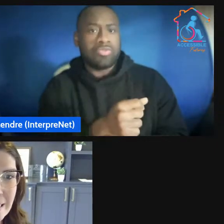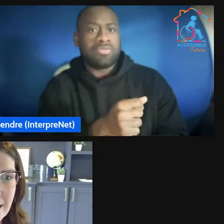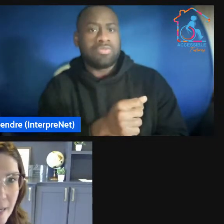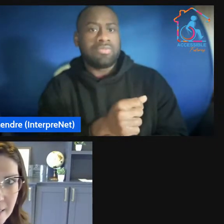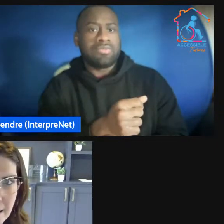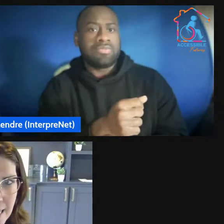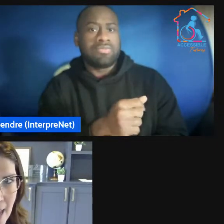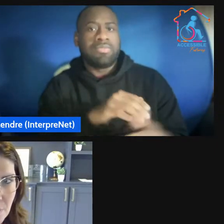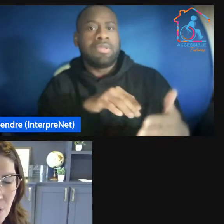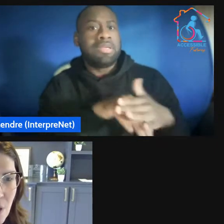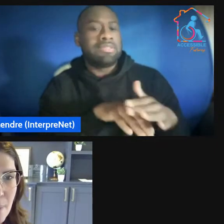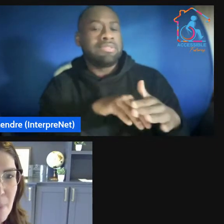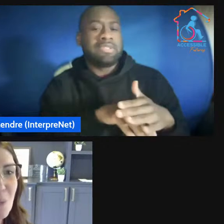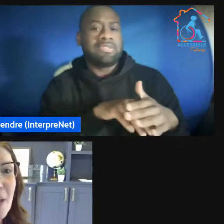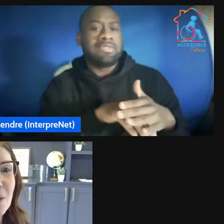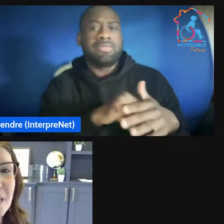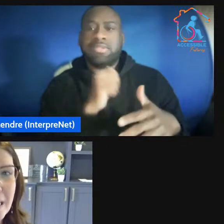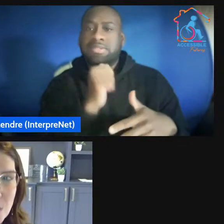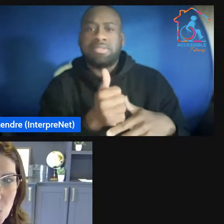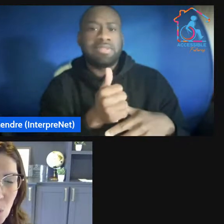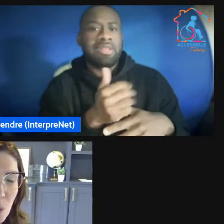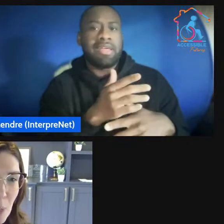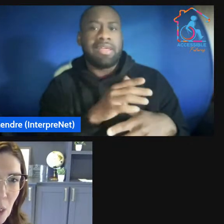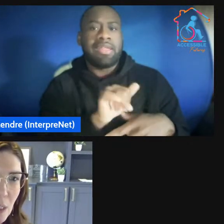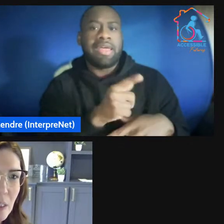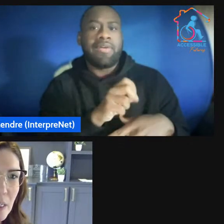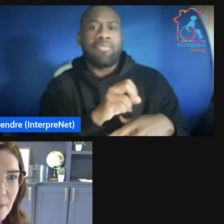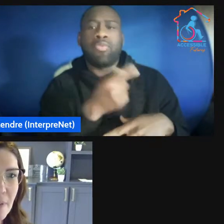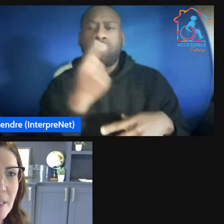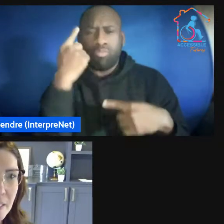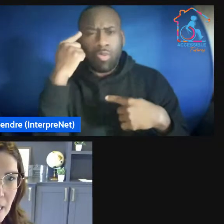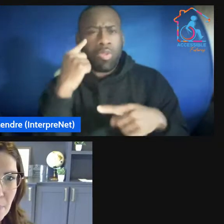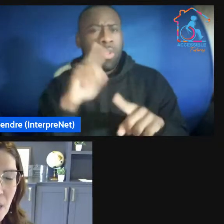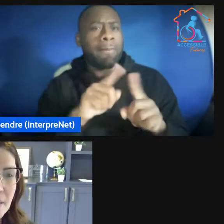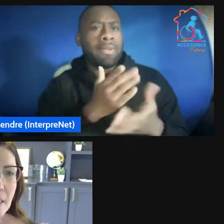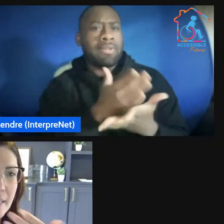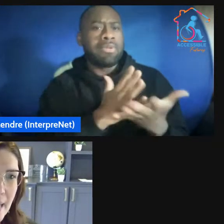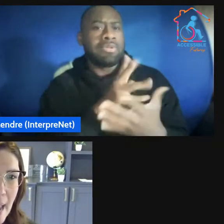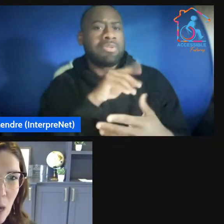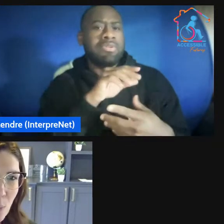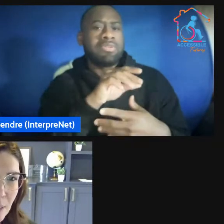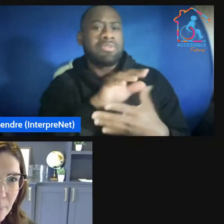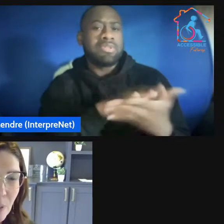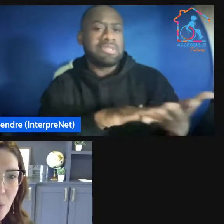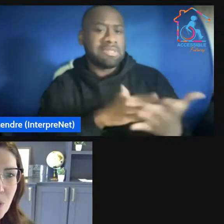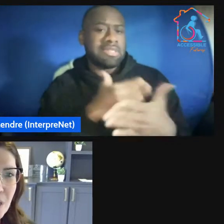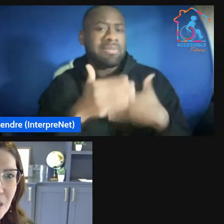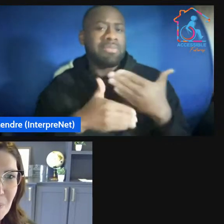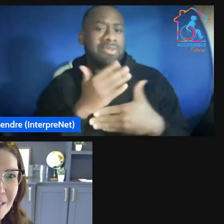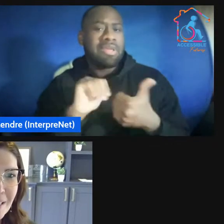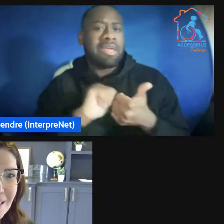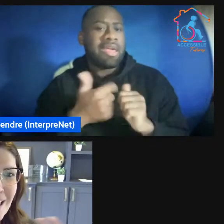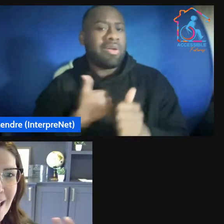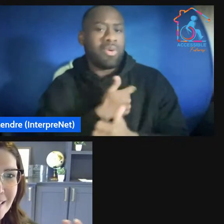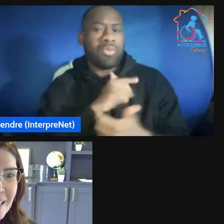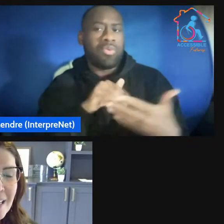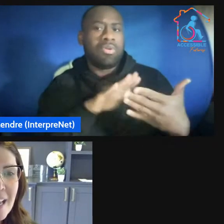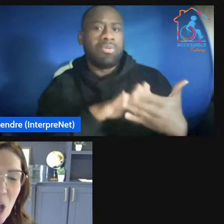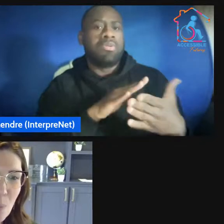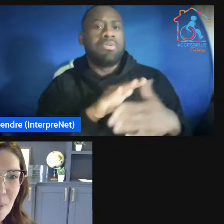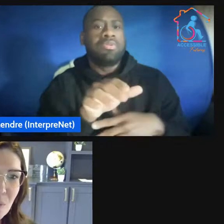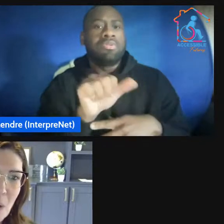accessibility is not an afterthought, but rather an integral part of the design process and how we approach the spaces